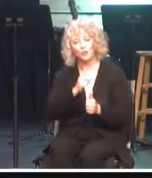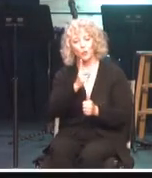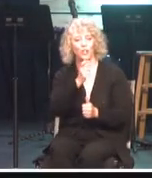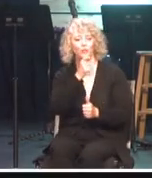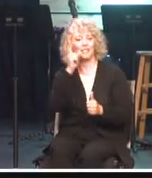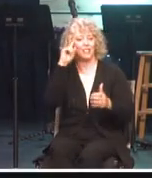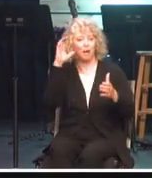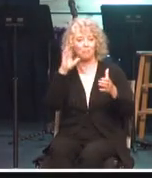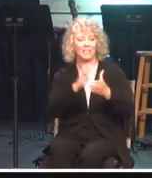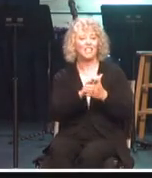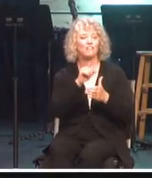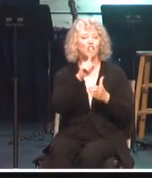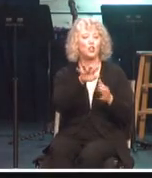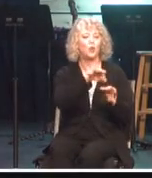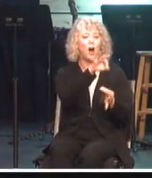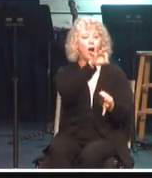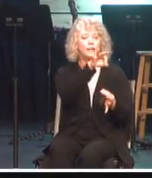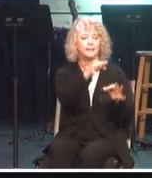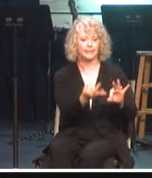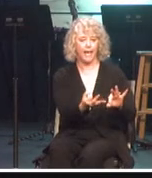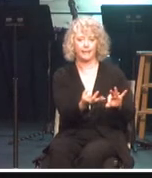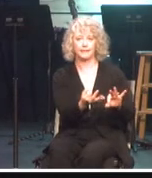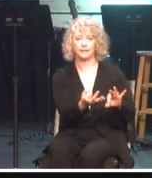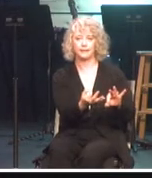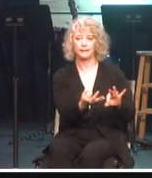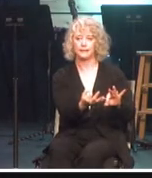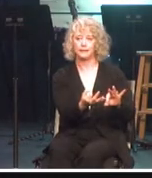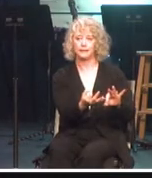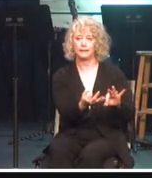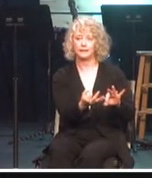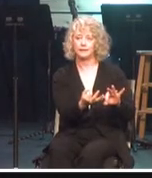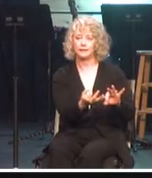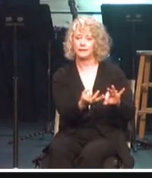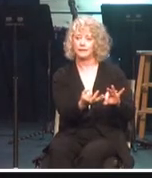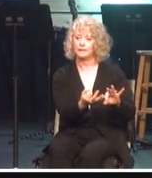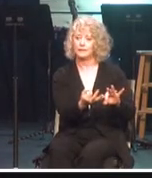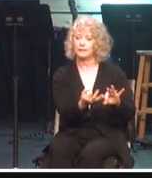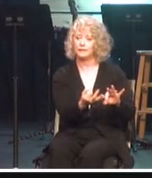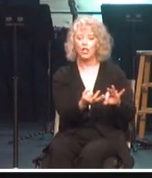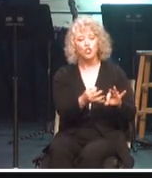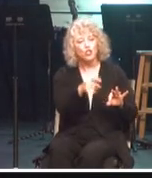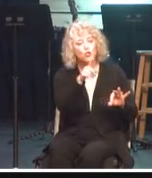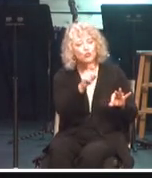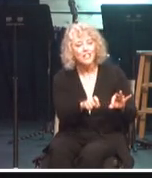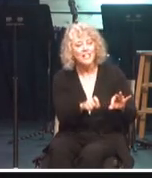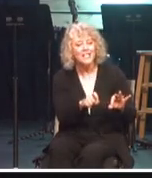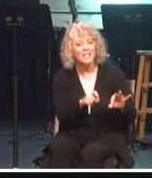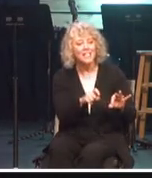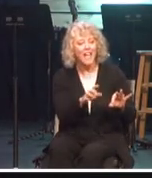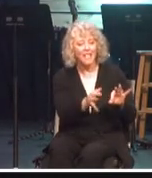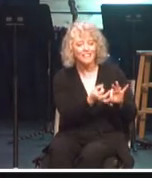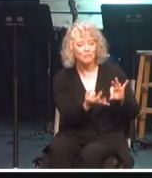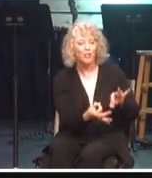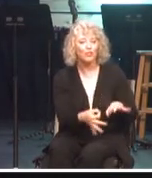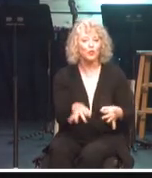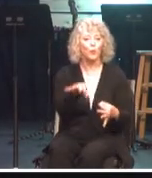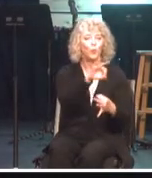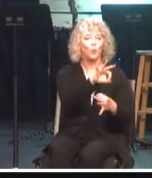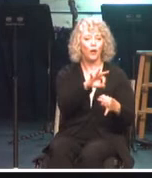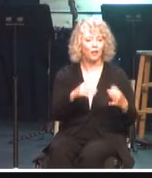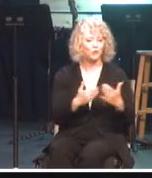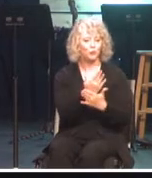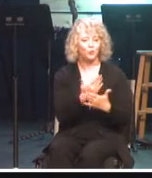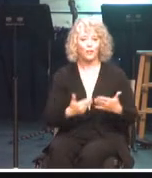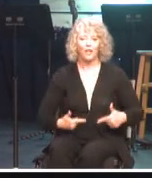dead, spiritually dead. They need a spiritual resurrection.